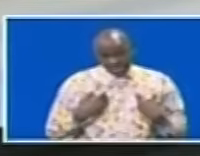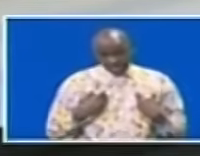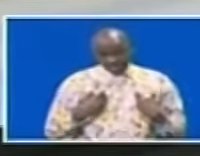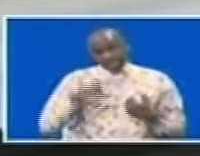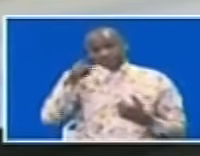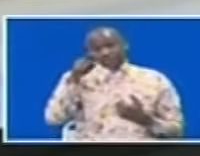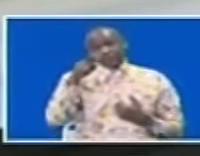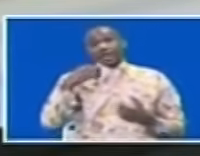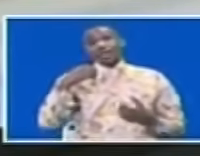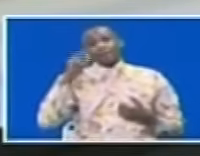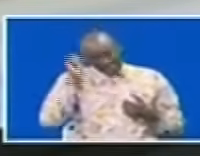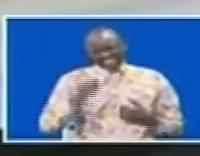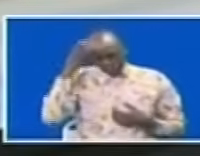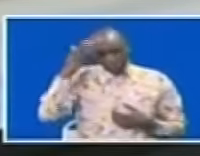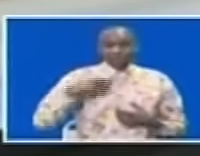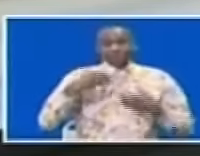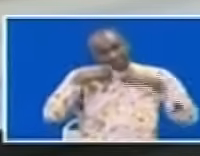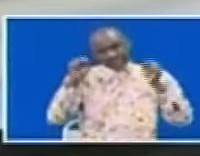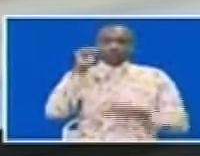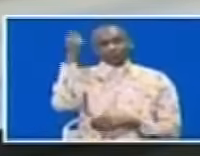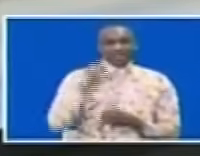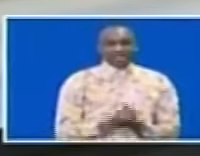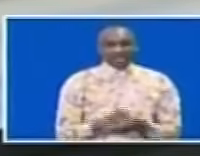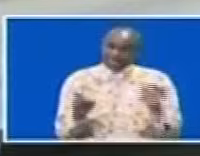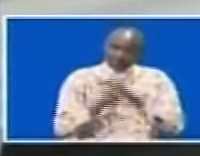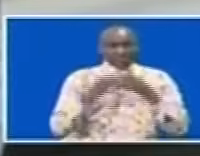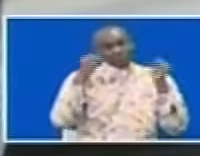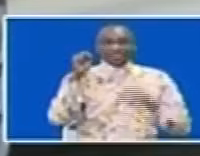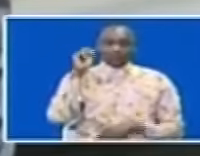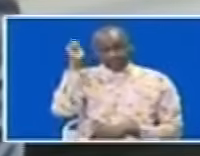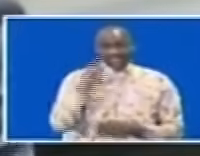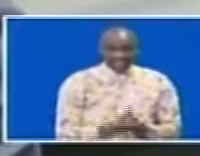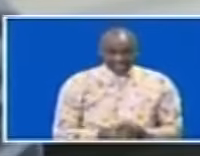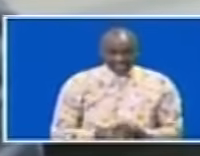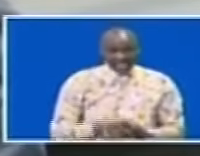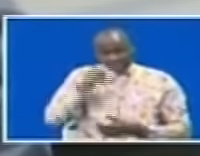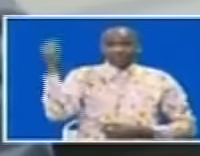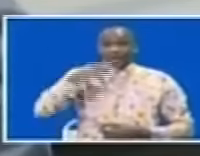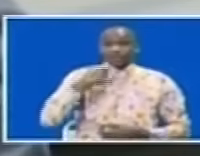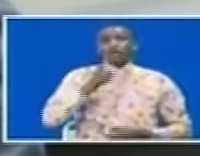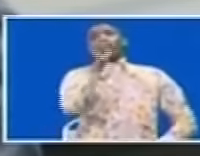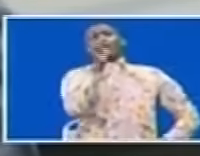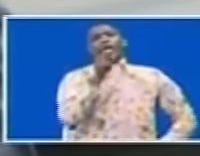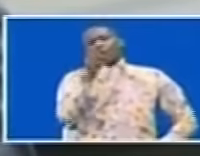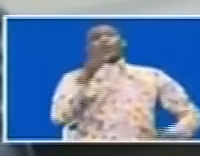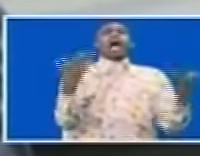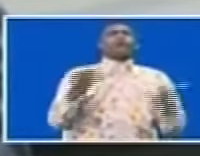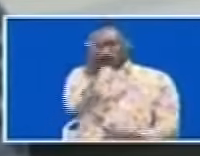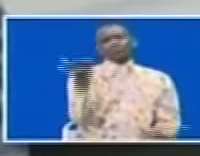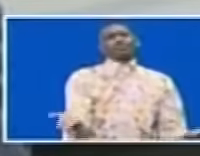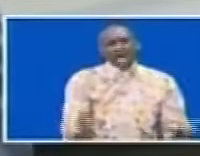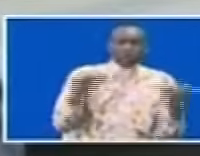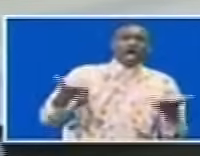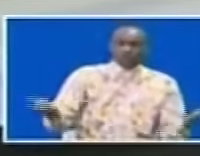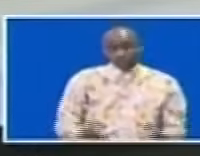kujua ya kwamba mimi ni naibu wa rais wa Kenya. Mara nyingi wanakuja hapa wanaambia wewe William namna gani bwana wewe.